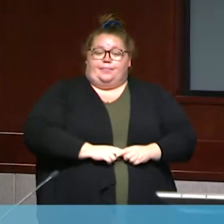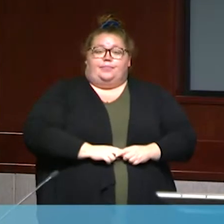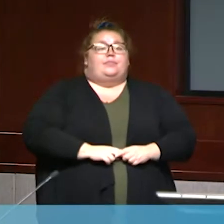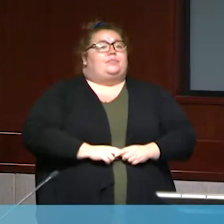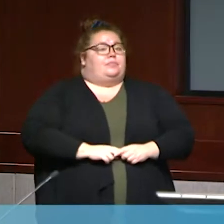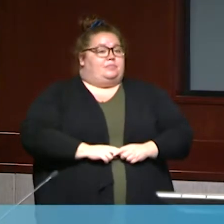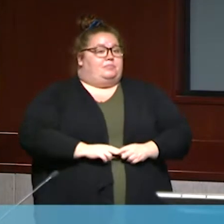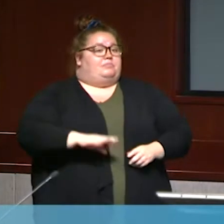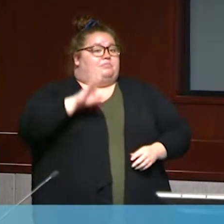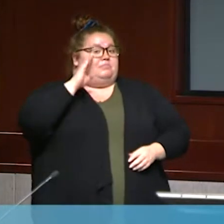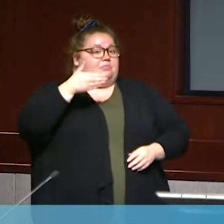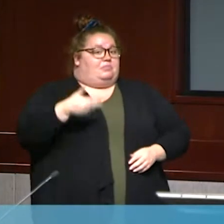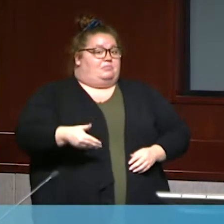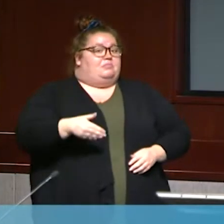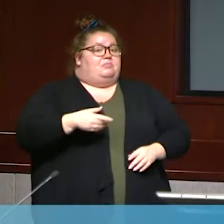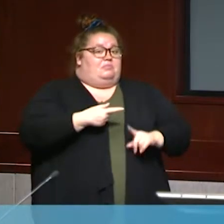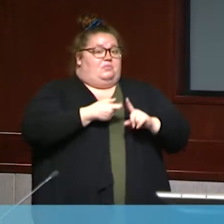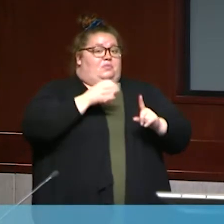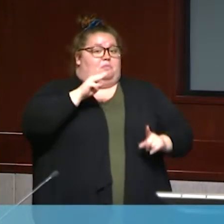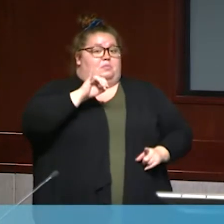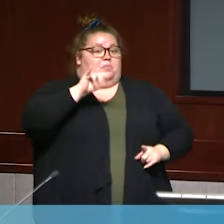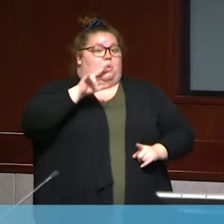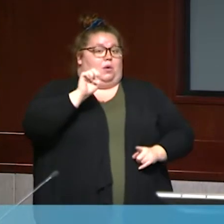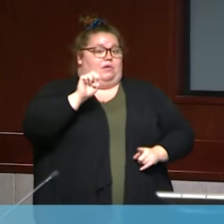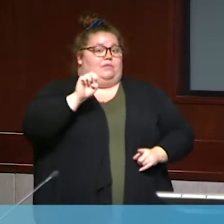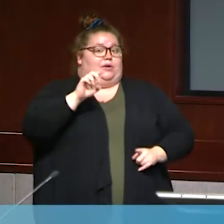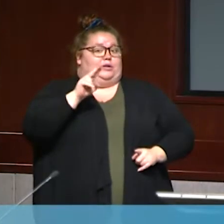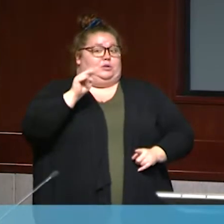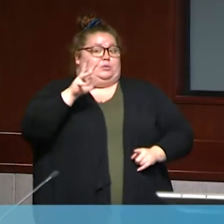Hi, this is John Bennett from Mojave Desert News. Hi, go ahead.